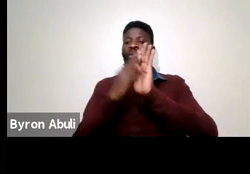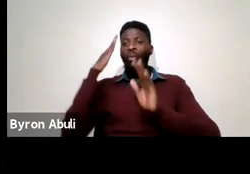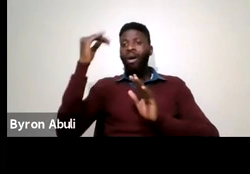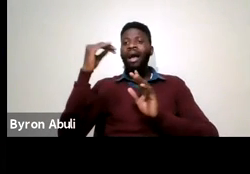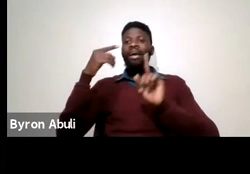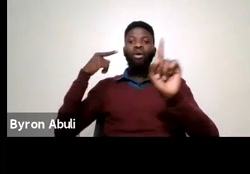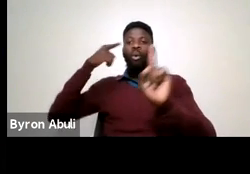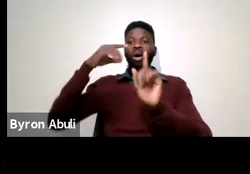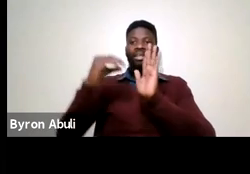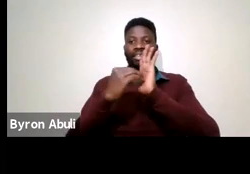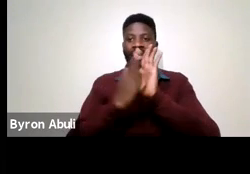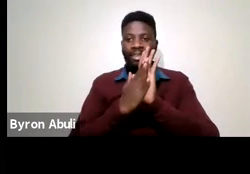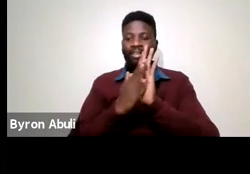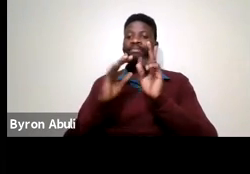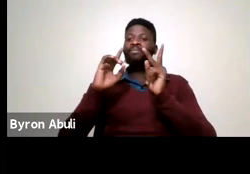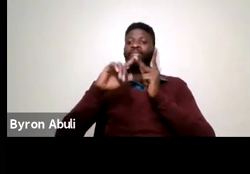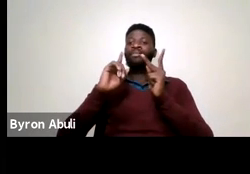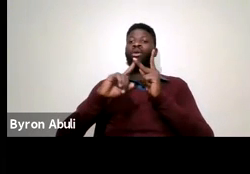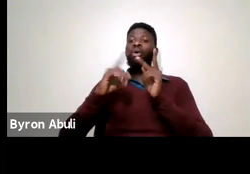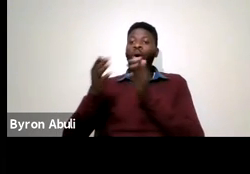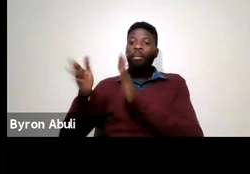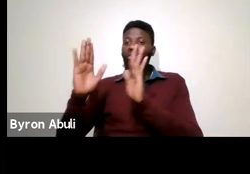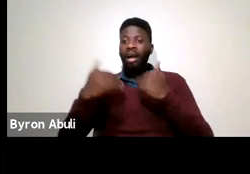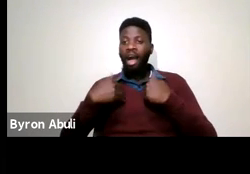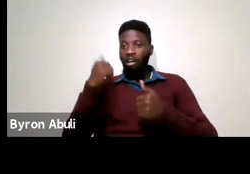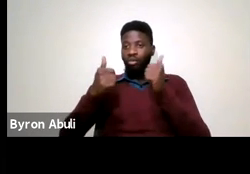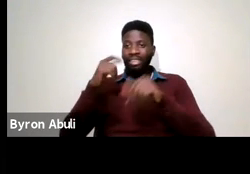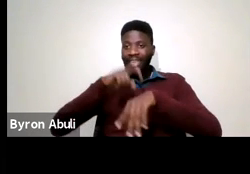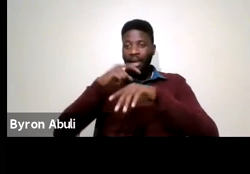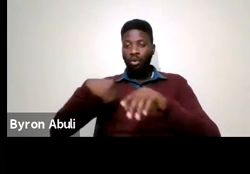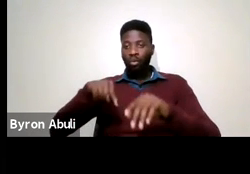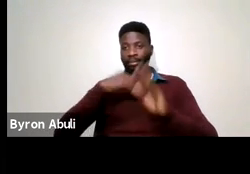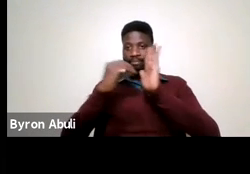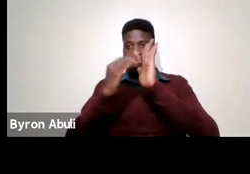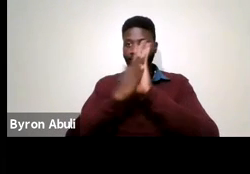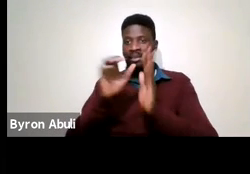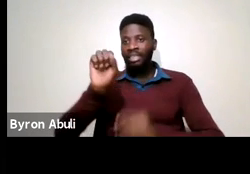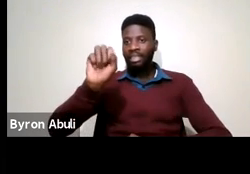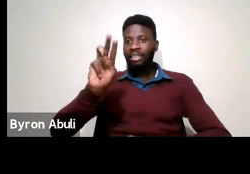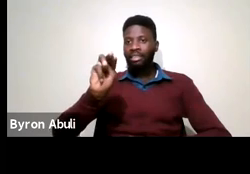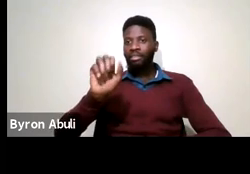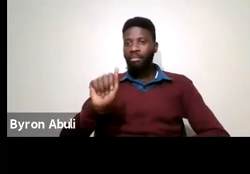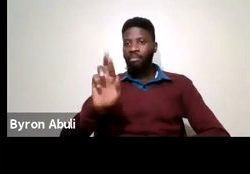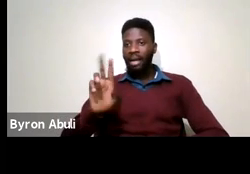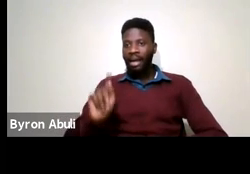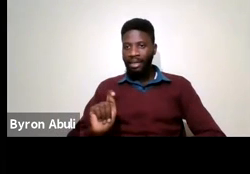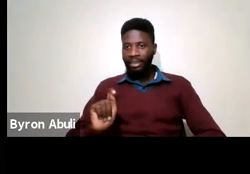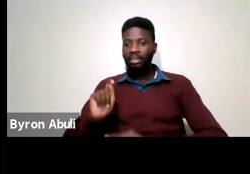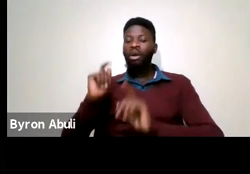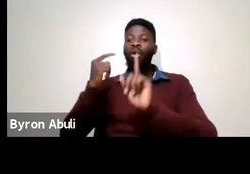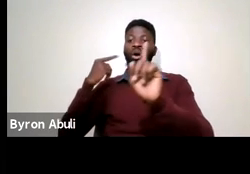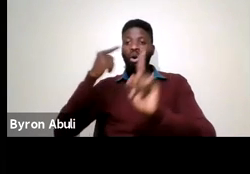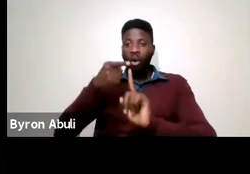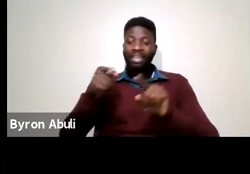are there by us setting smart goals, and why should we do it in the first place. That importance, if we are able